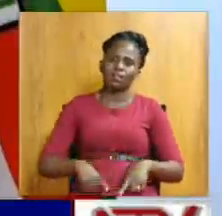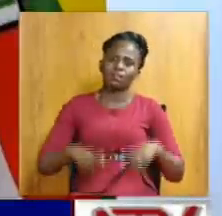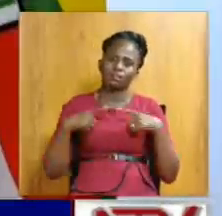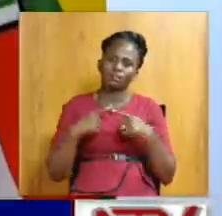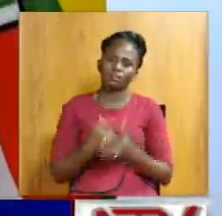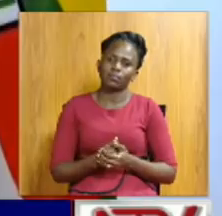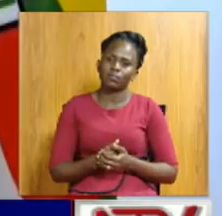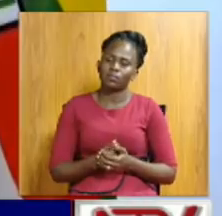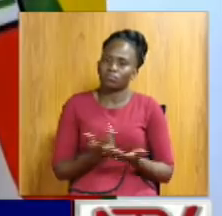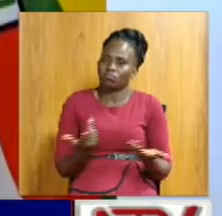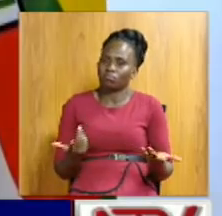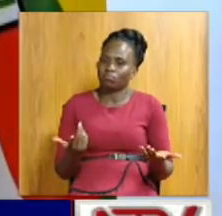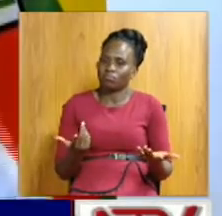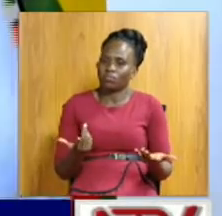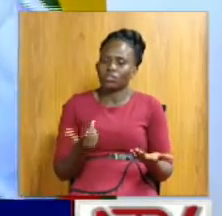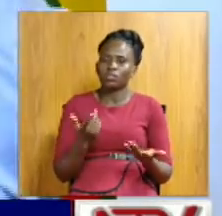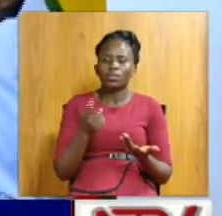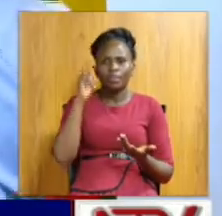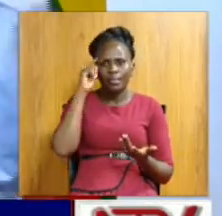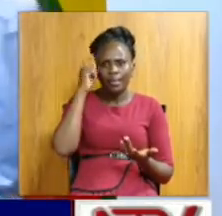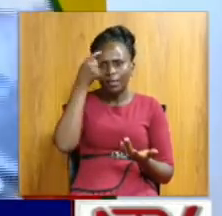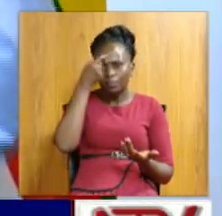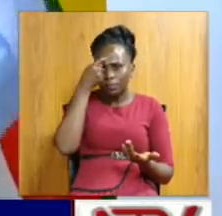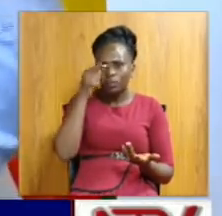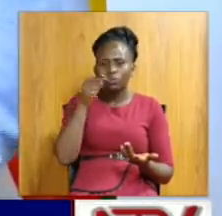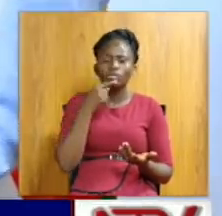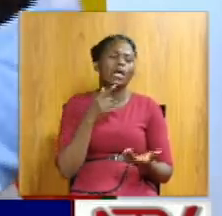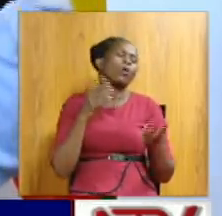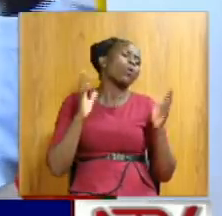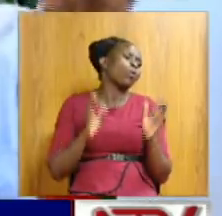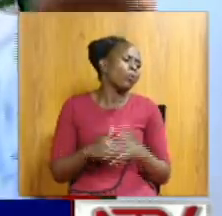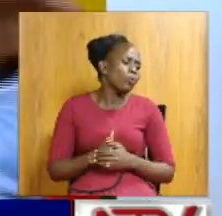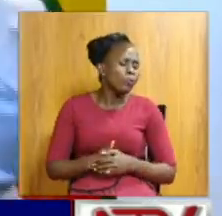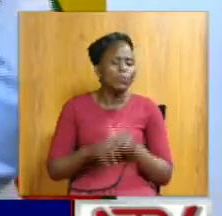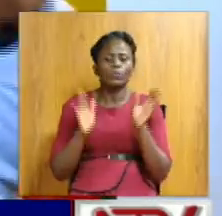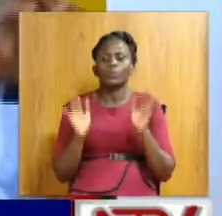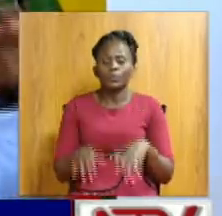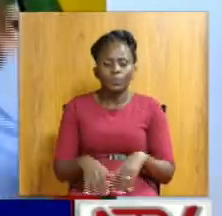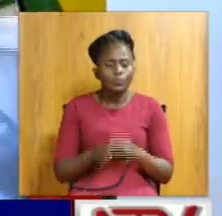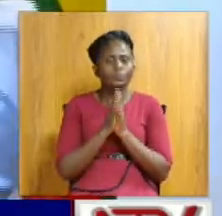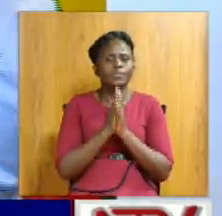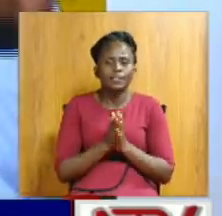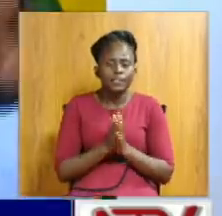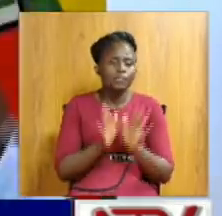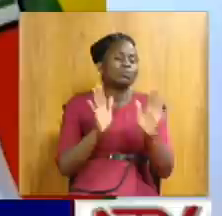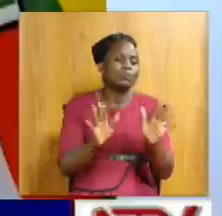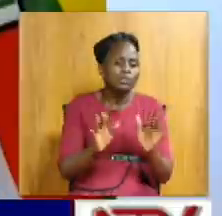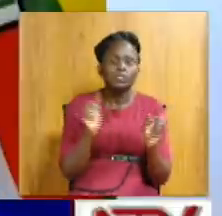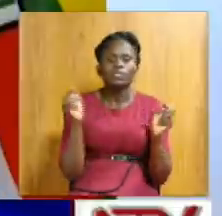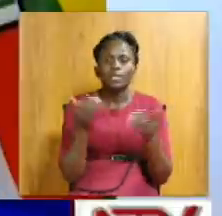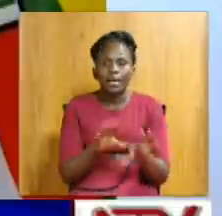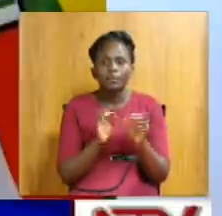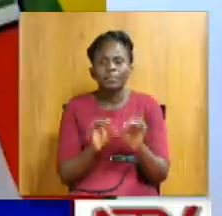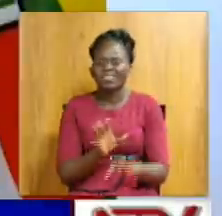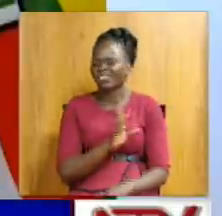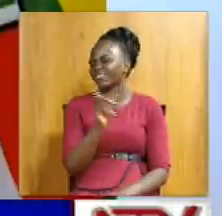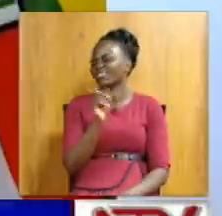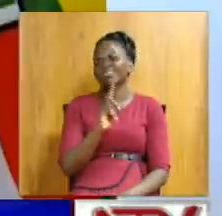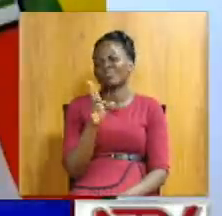Don't think that it's the government to keep saying, oh, don't be sick, don't die. No.